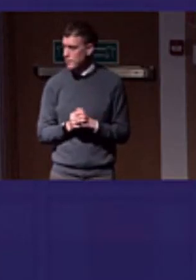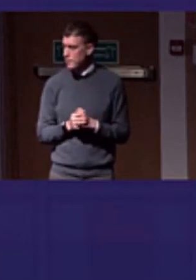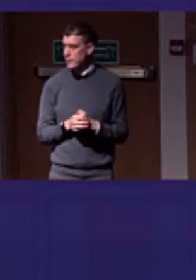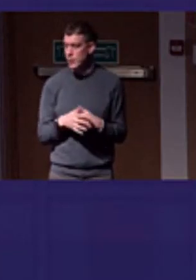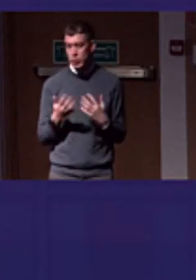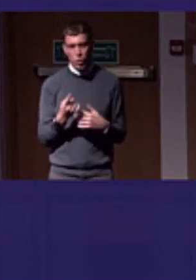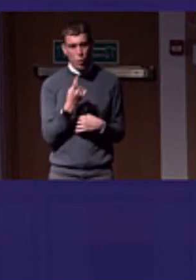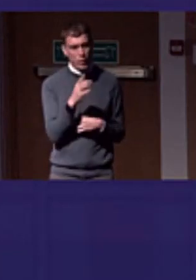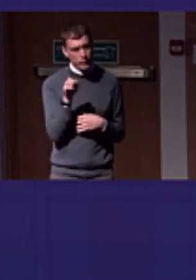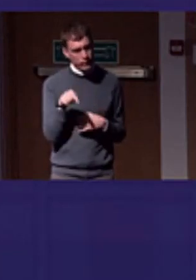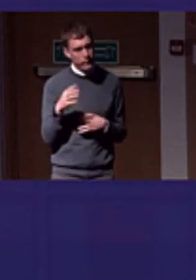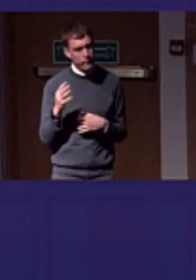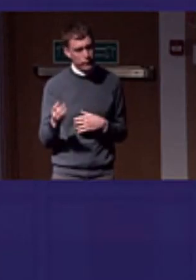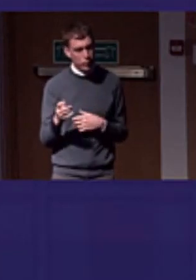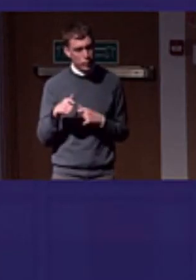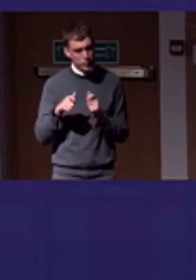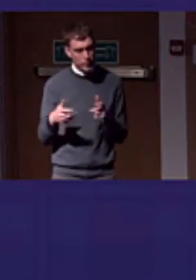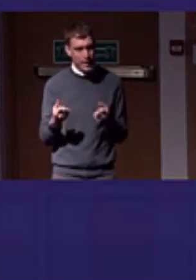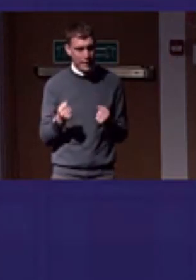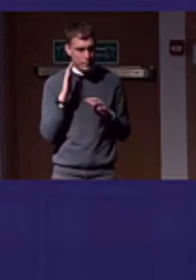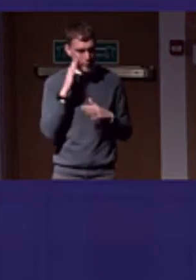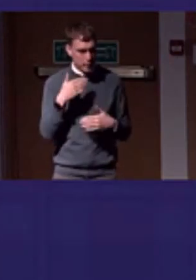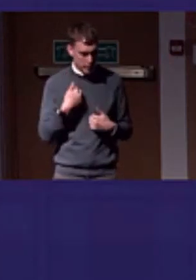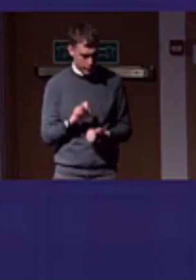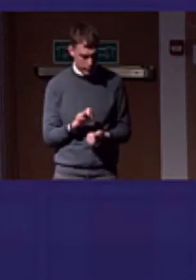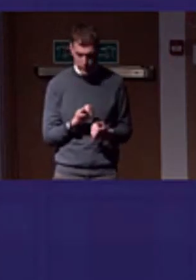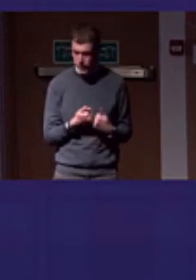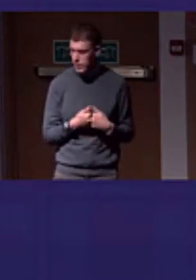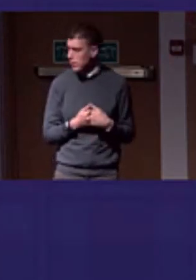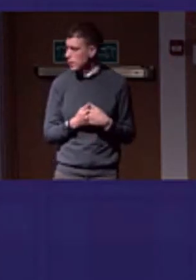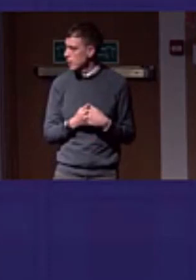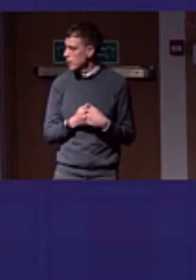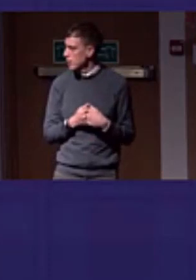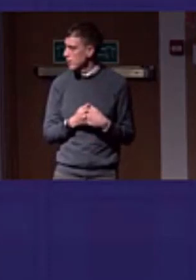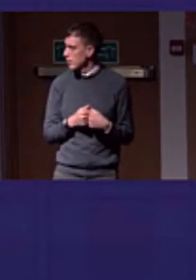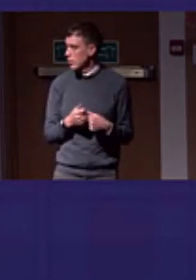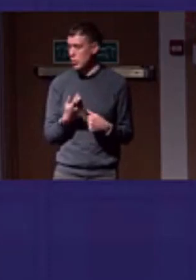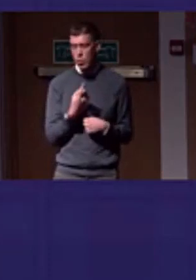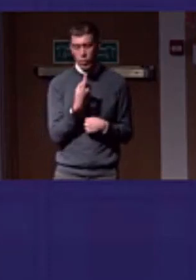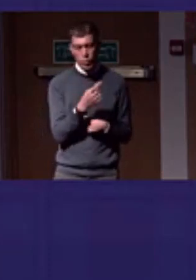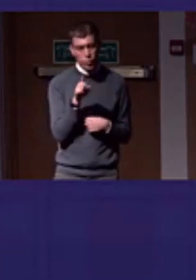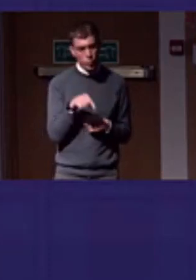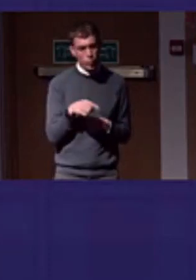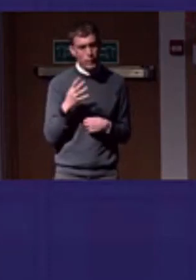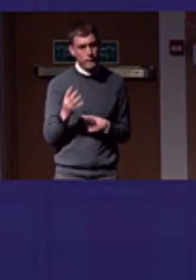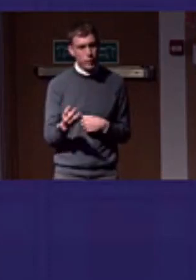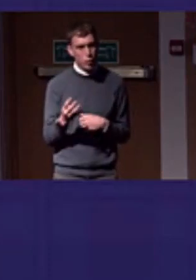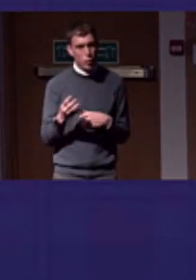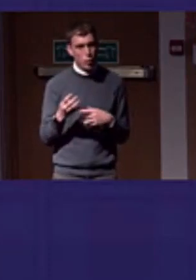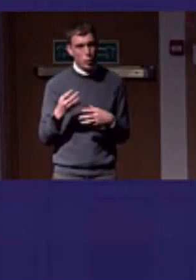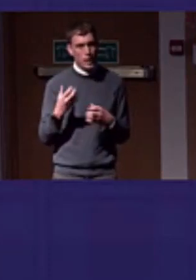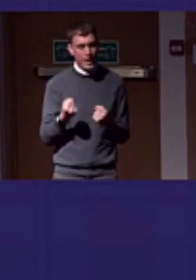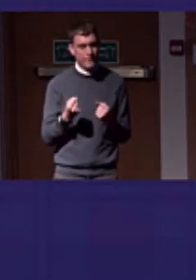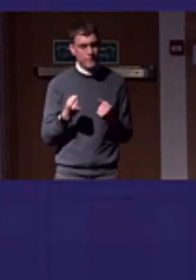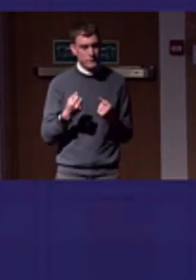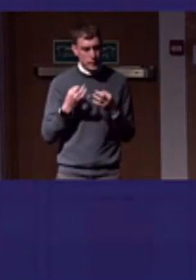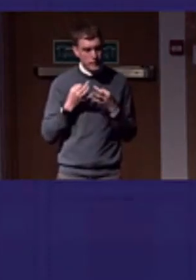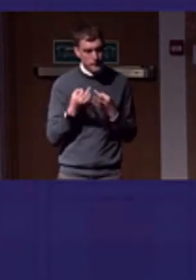4 people have a mental health condition. 4 out of 4 have mental health. 1 in 4 have a mental health condition that is